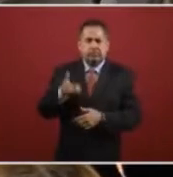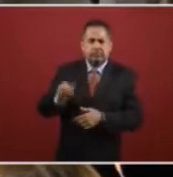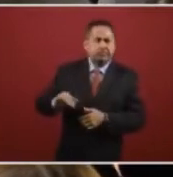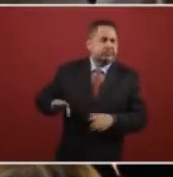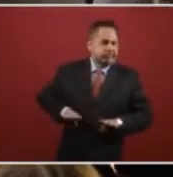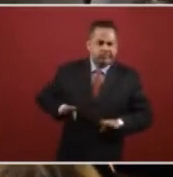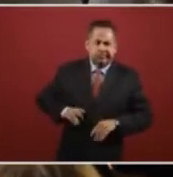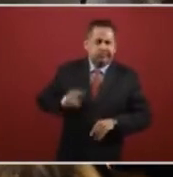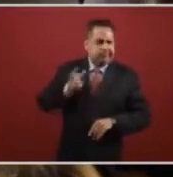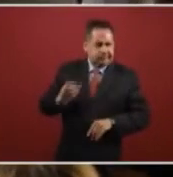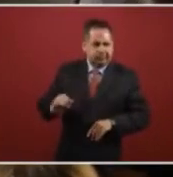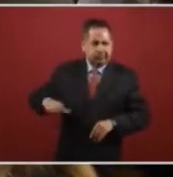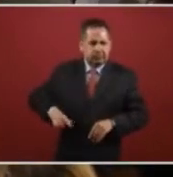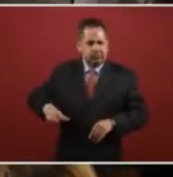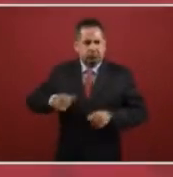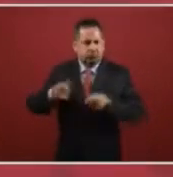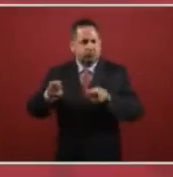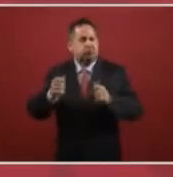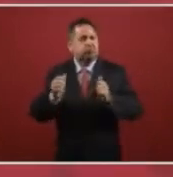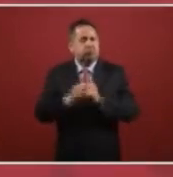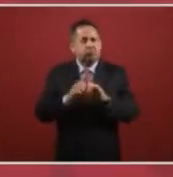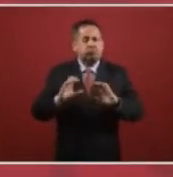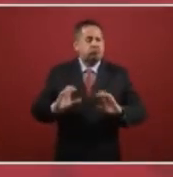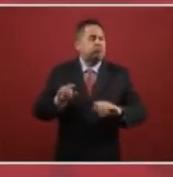to continue to act